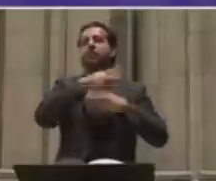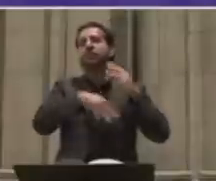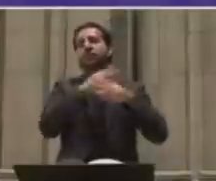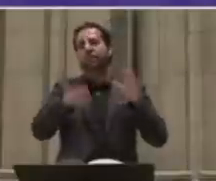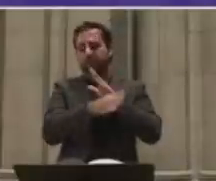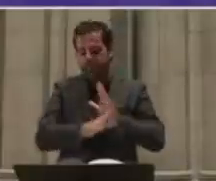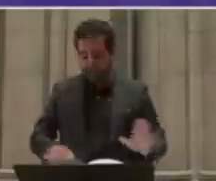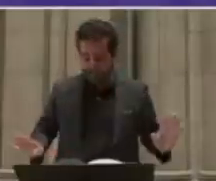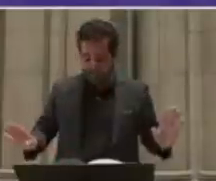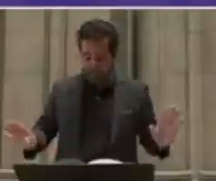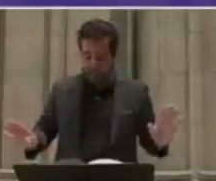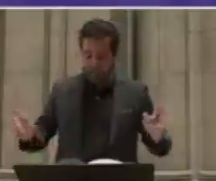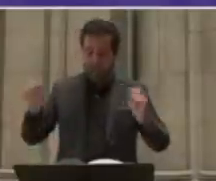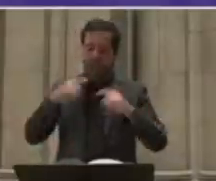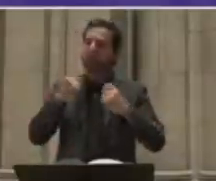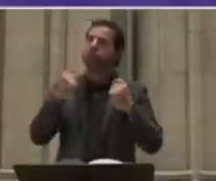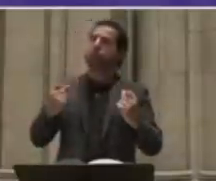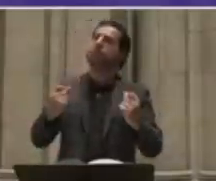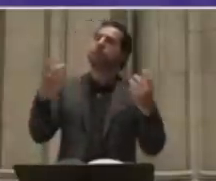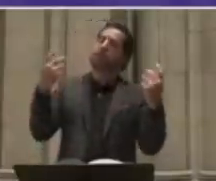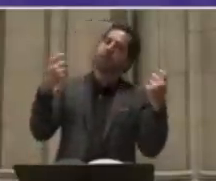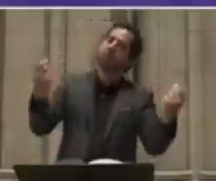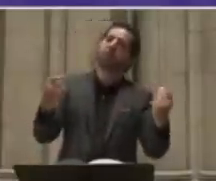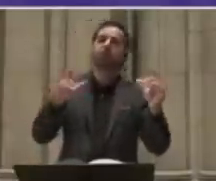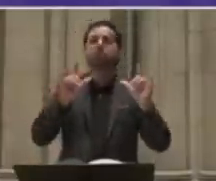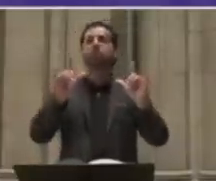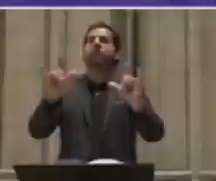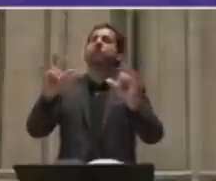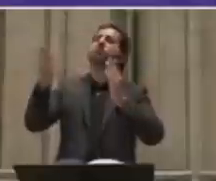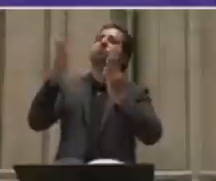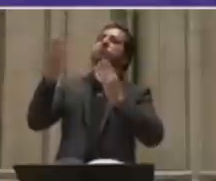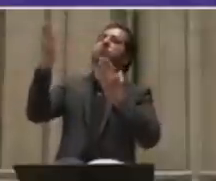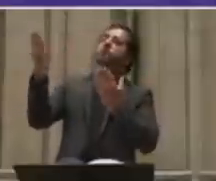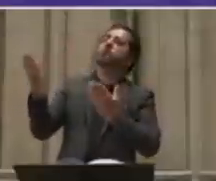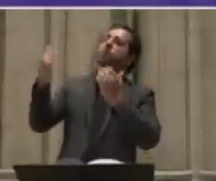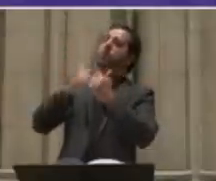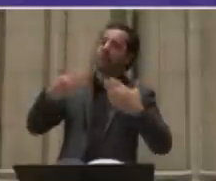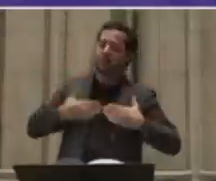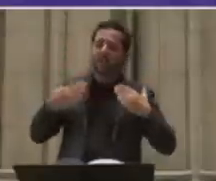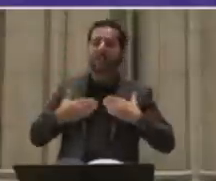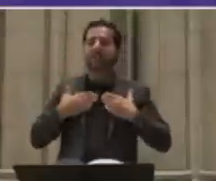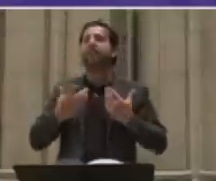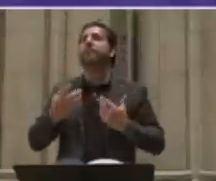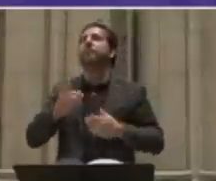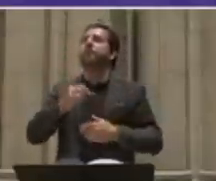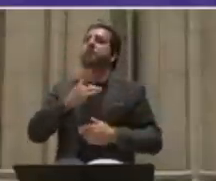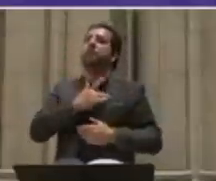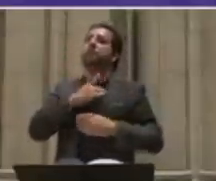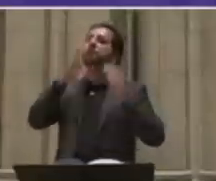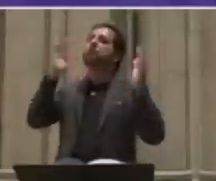in peace, and grant us strength and courage to love and serve you with gladness and singleness of